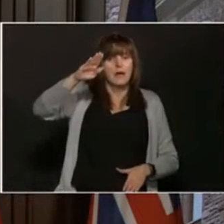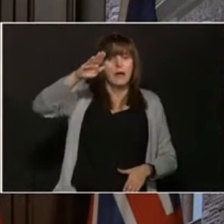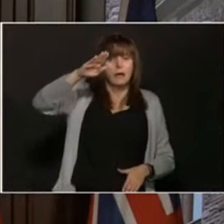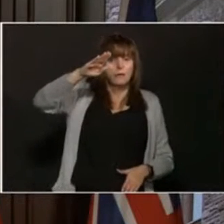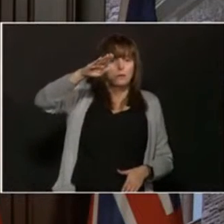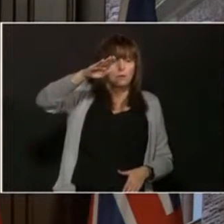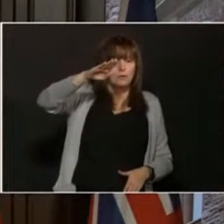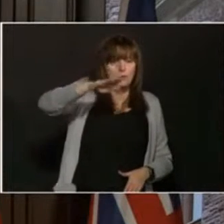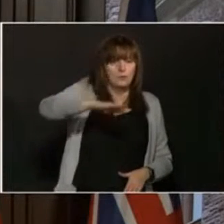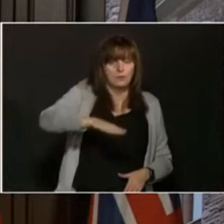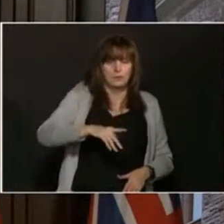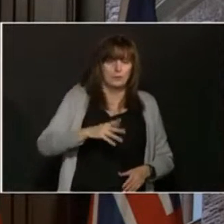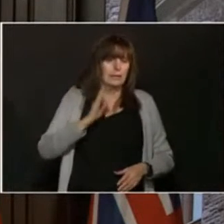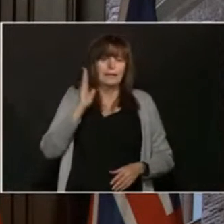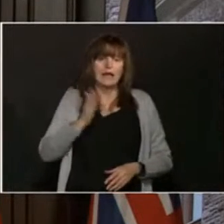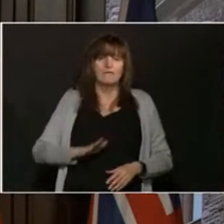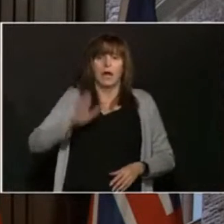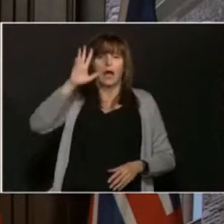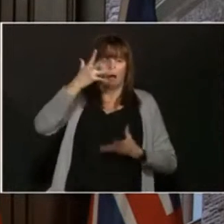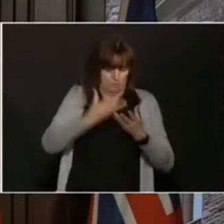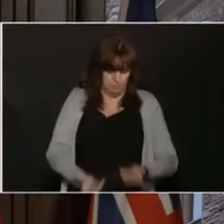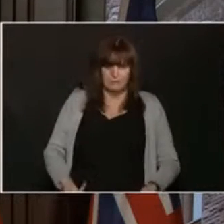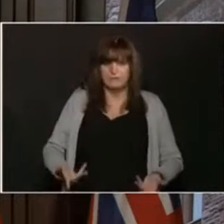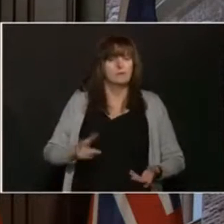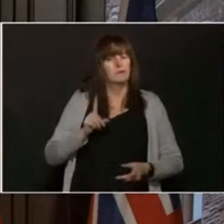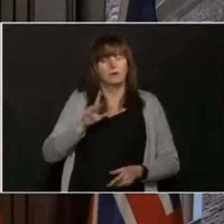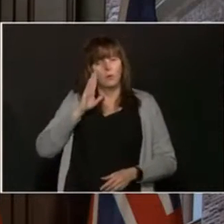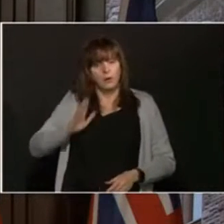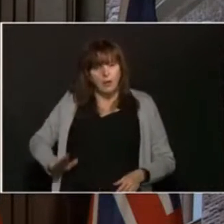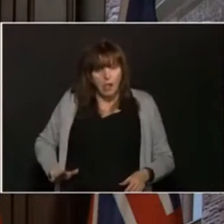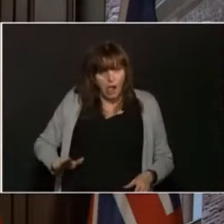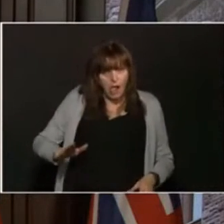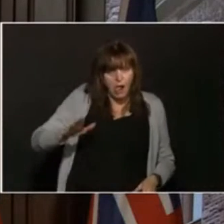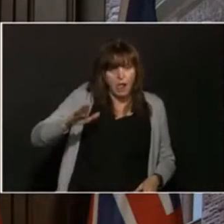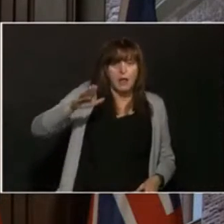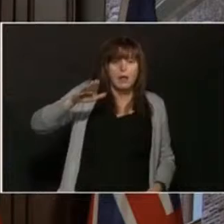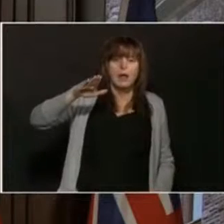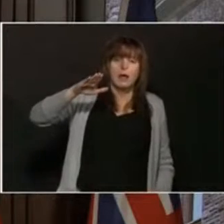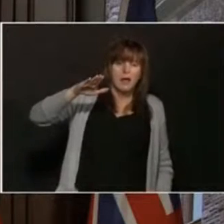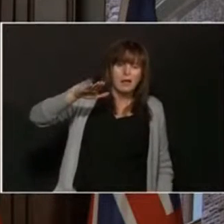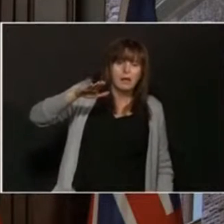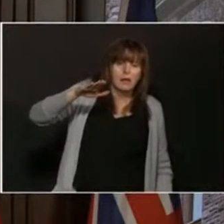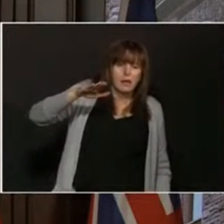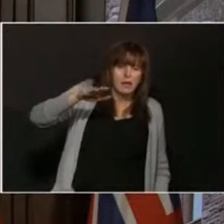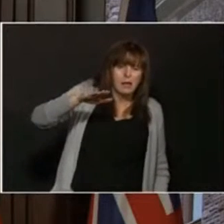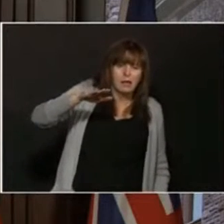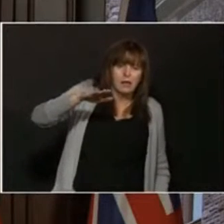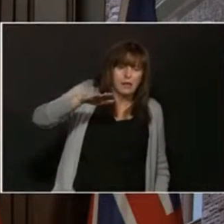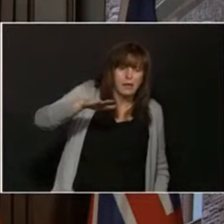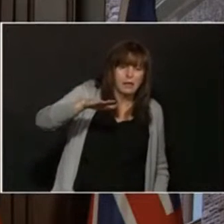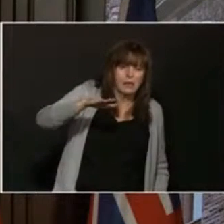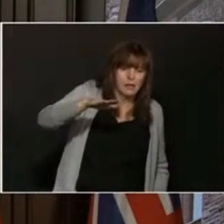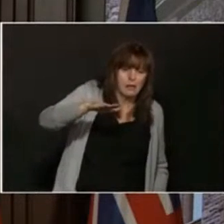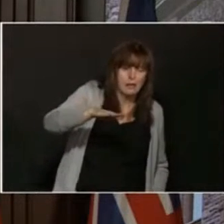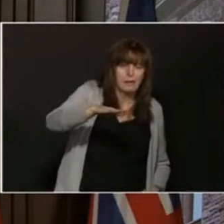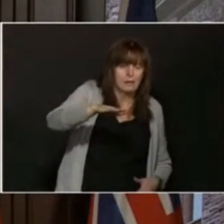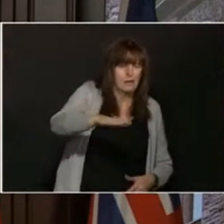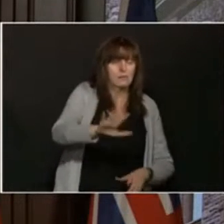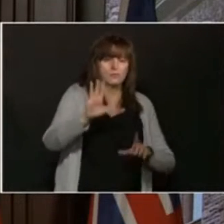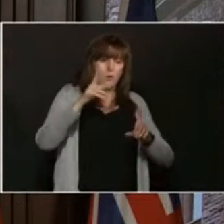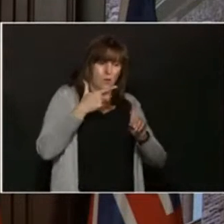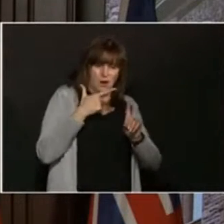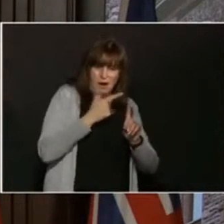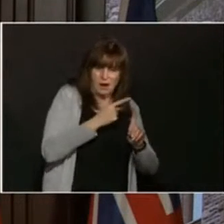sudden. So you're actually going to be probably looking at that growth and death accelerating even after we get more and more